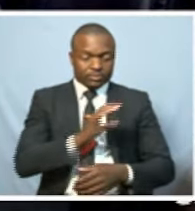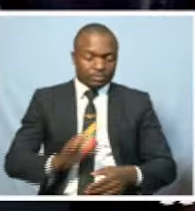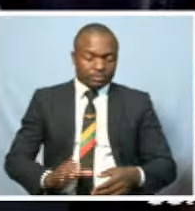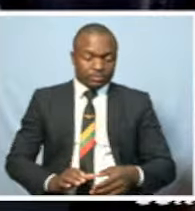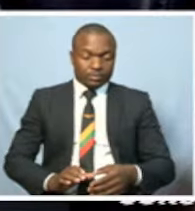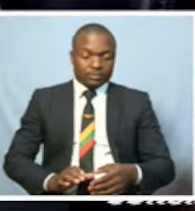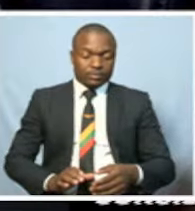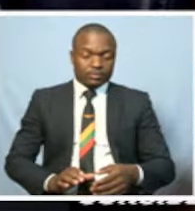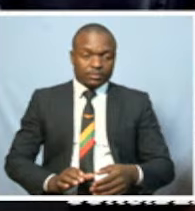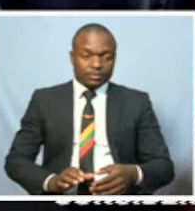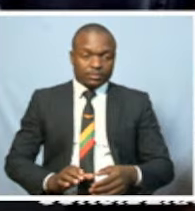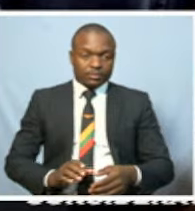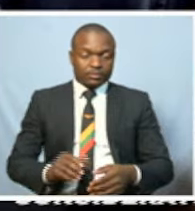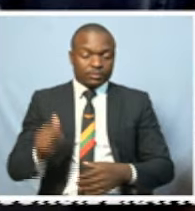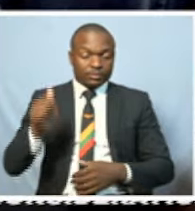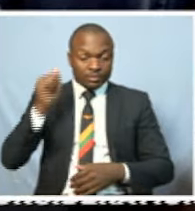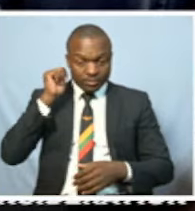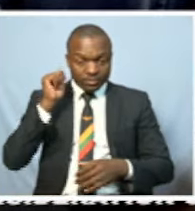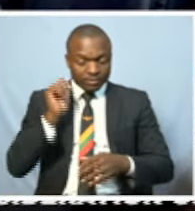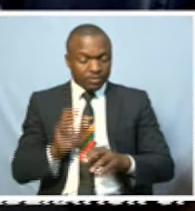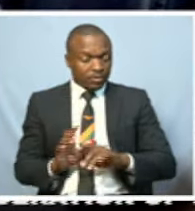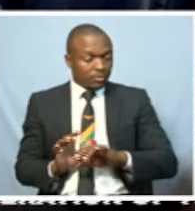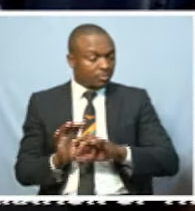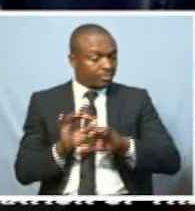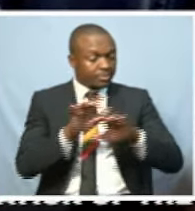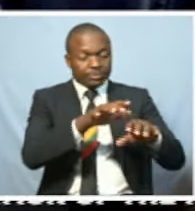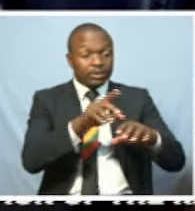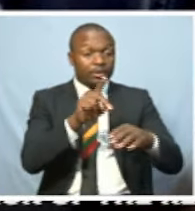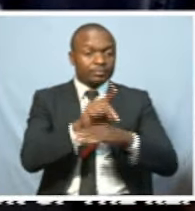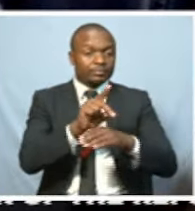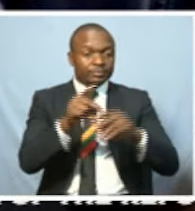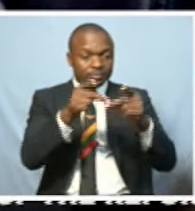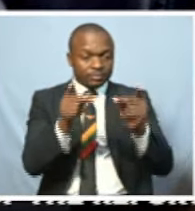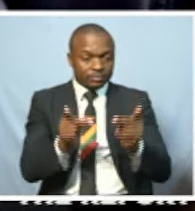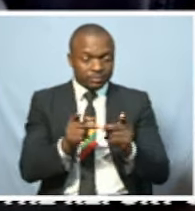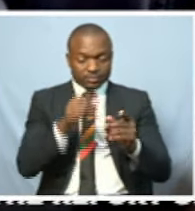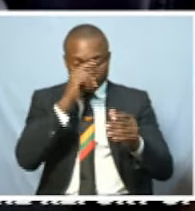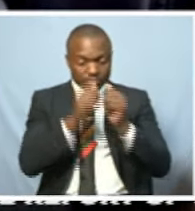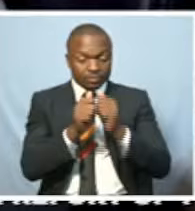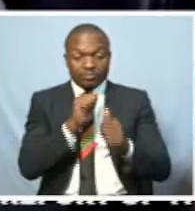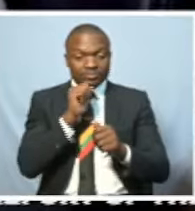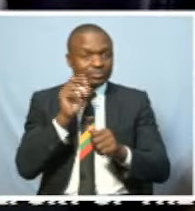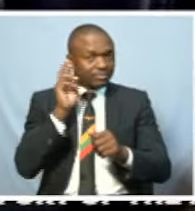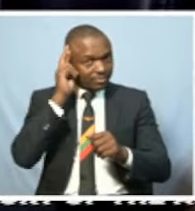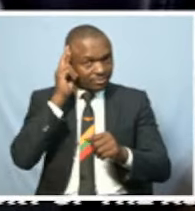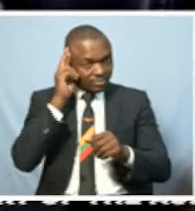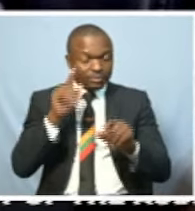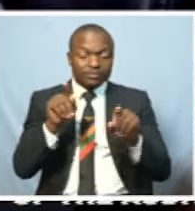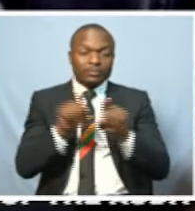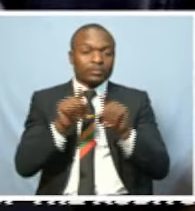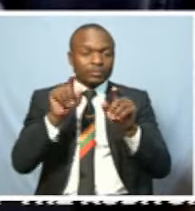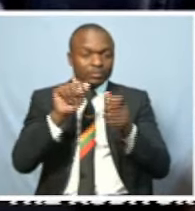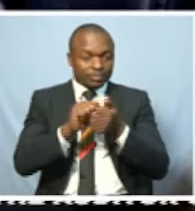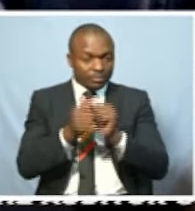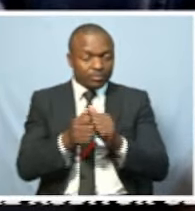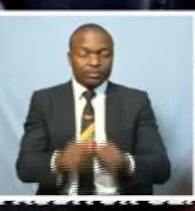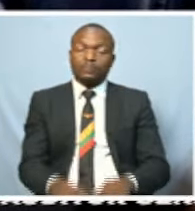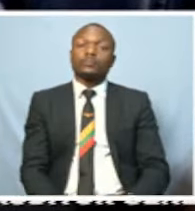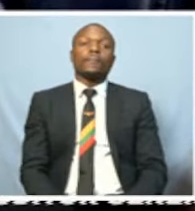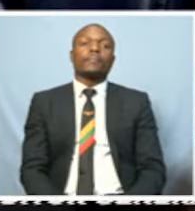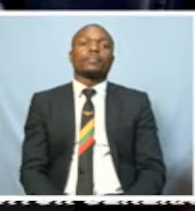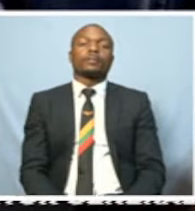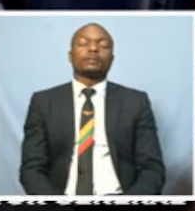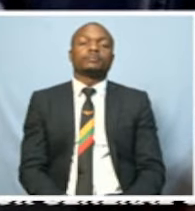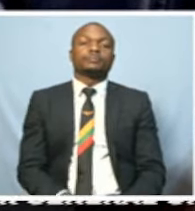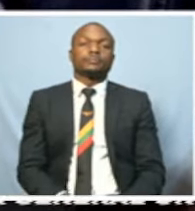declined to mobilize to site due to unknown reasons, same cause of query. Then